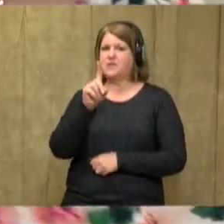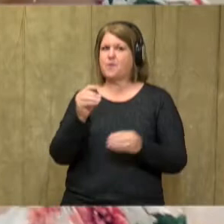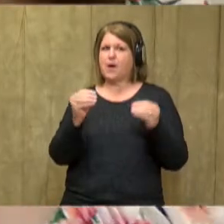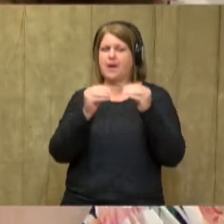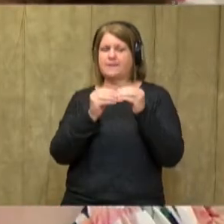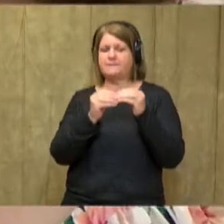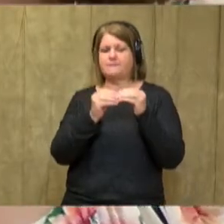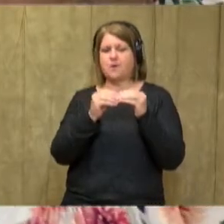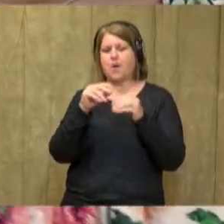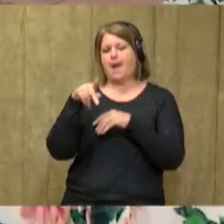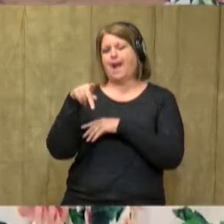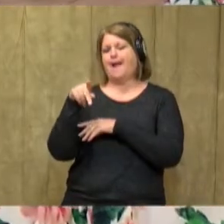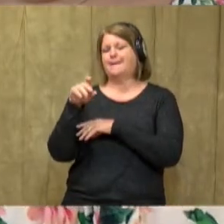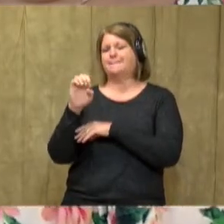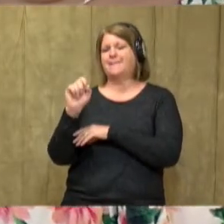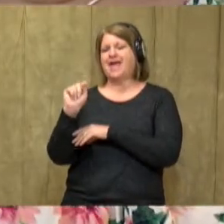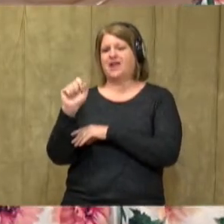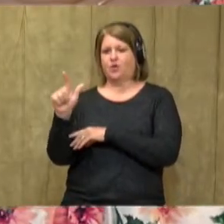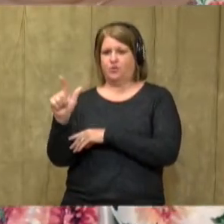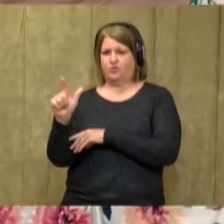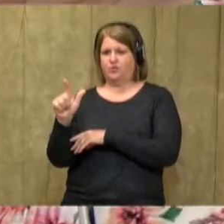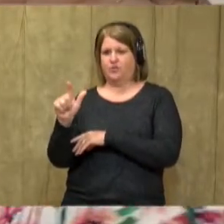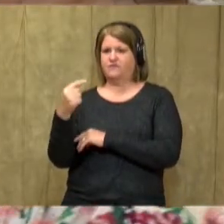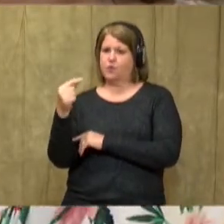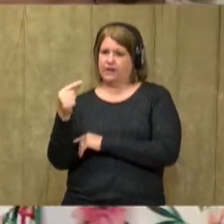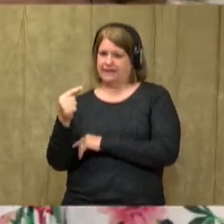petal with the green.